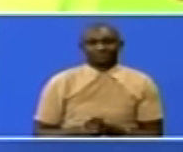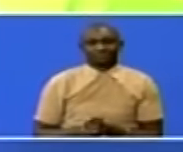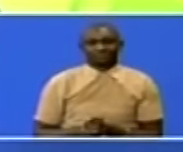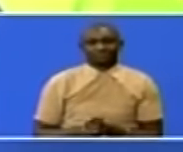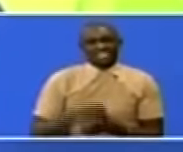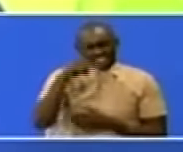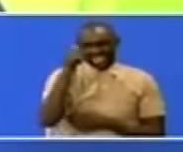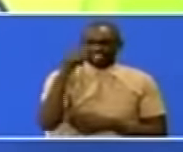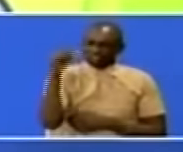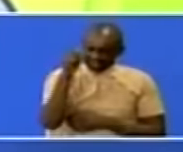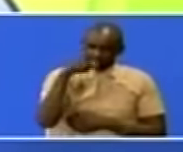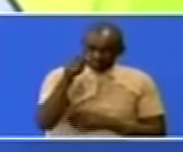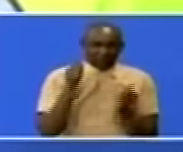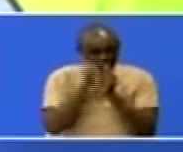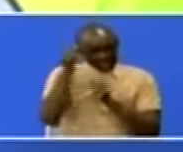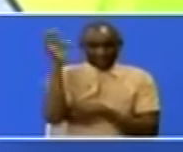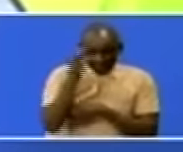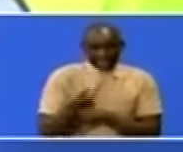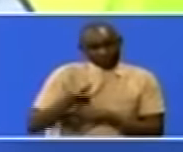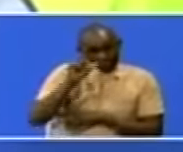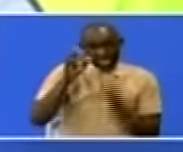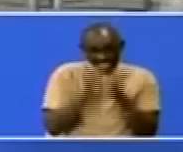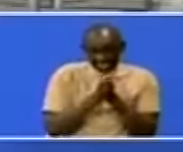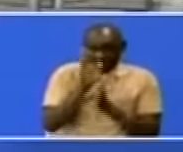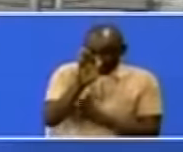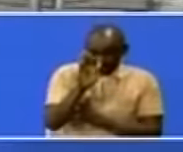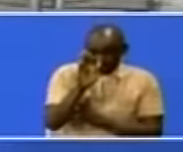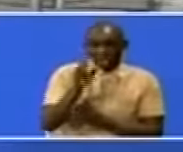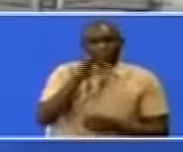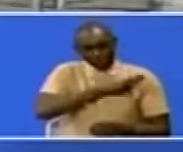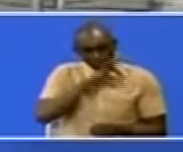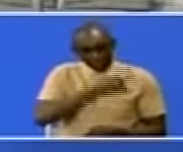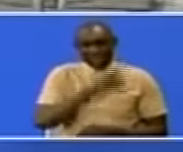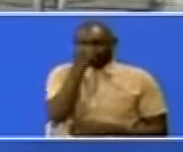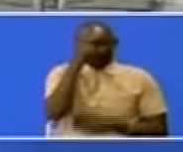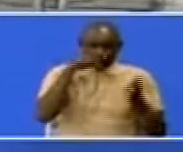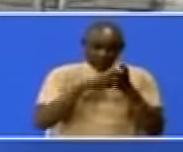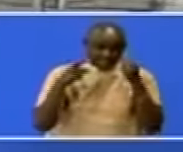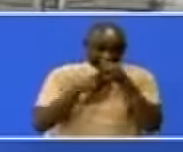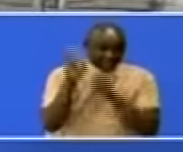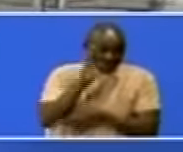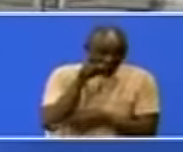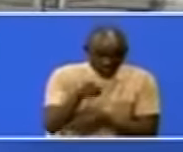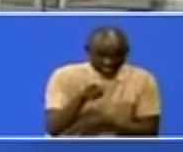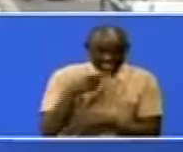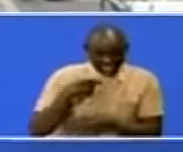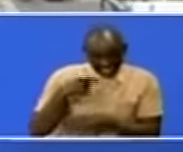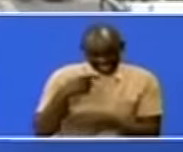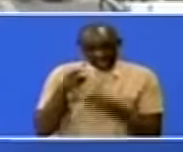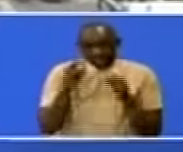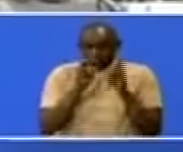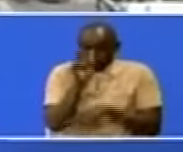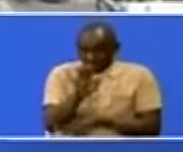KenGen today announced a 15% increase in its pre-tax profit of 5.6 billion shillings in its interim